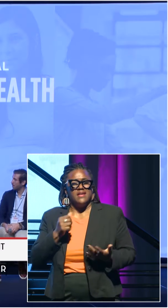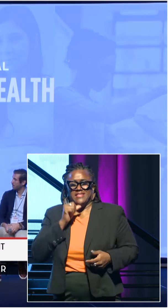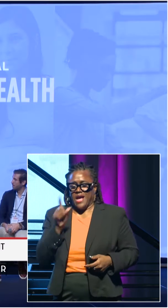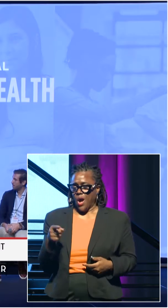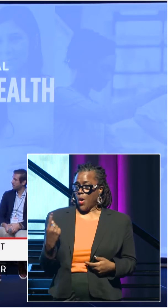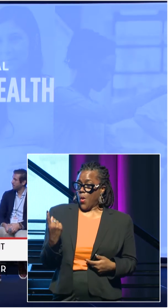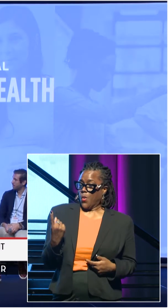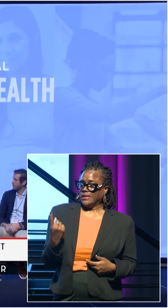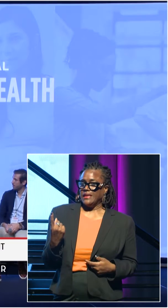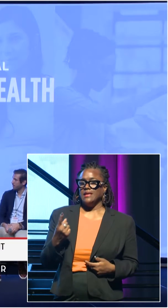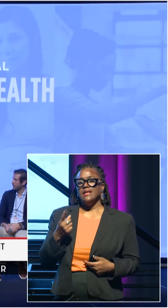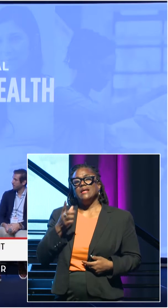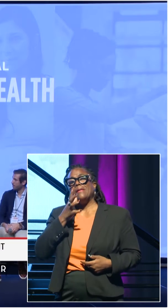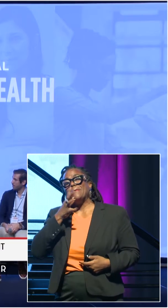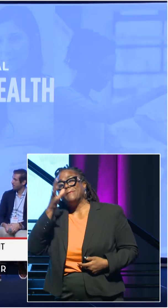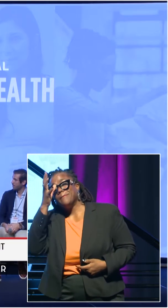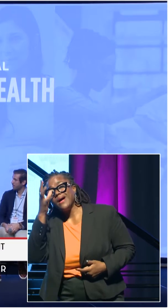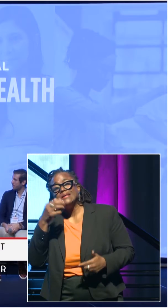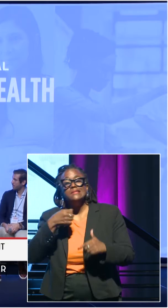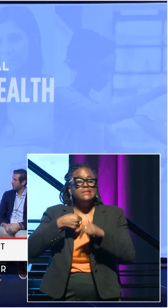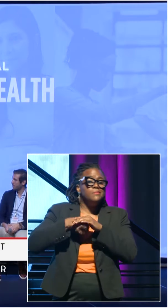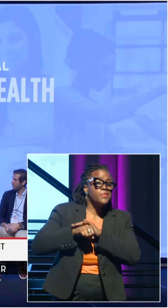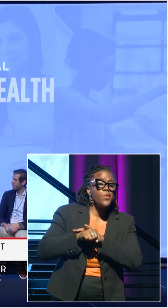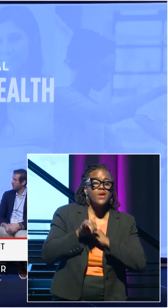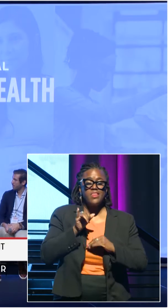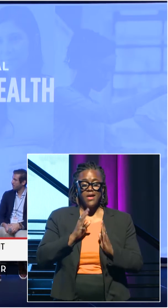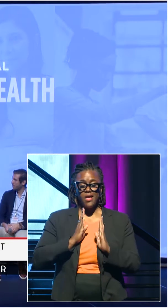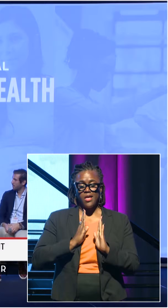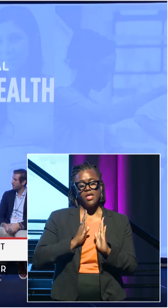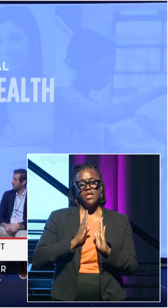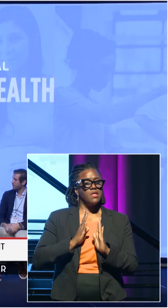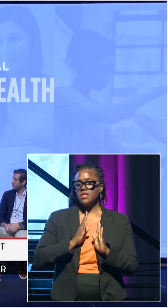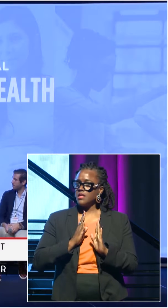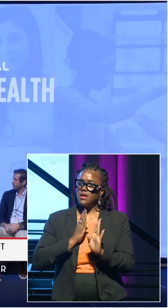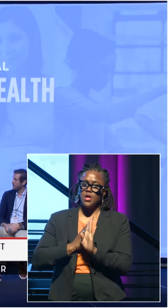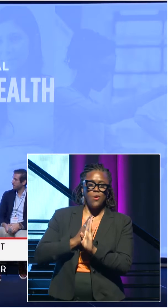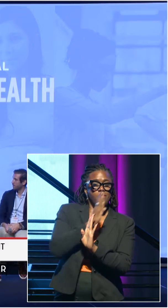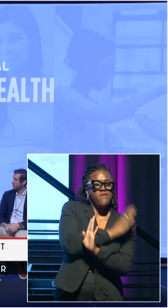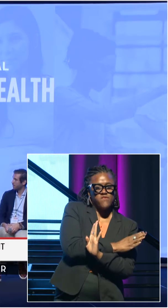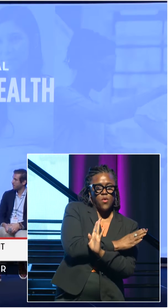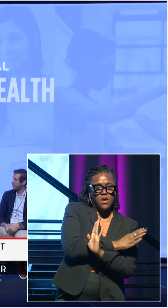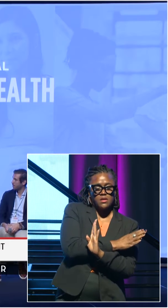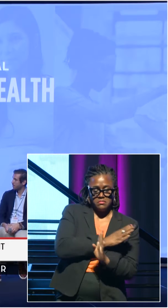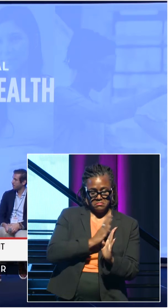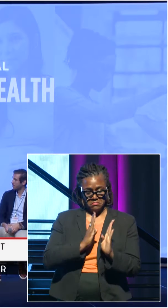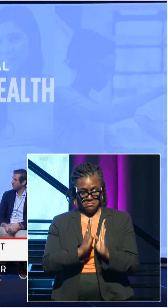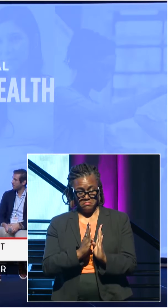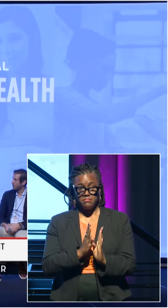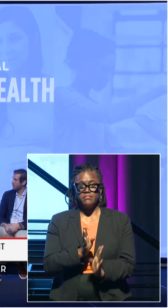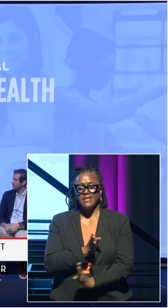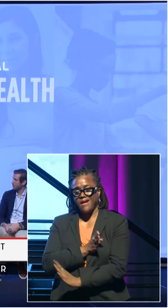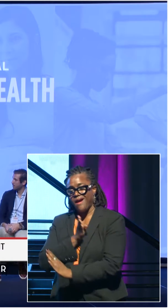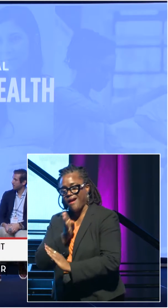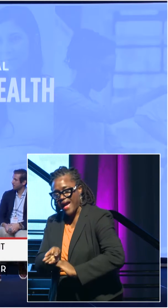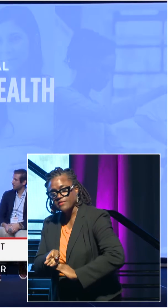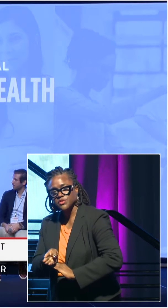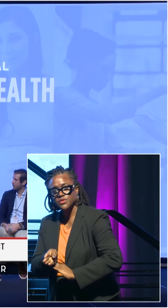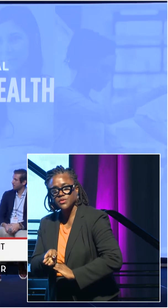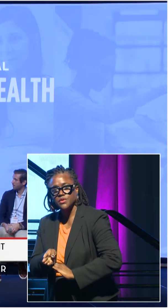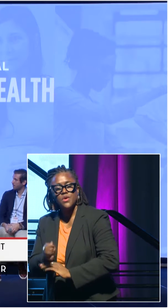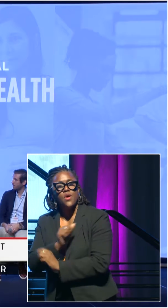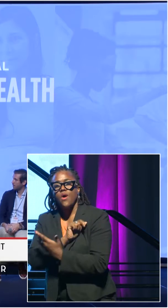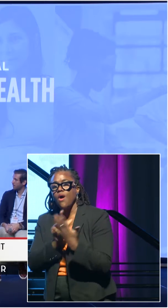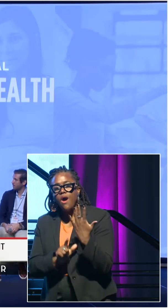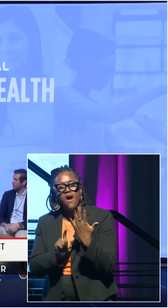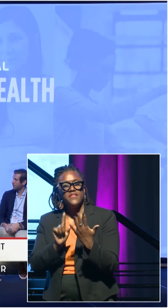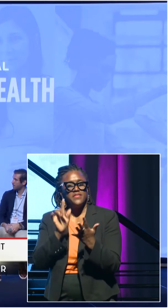just about the perinatal period. It's about what happens before. It's about what happens after. It's about the decisions that